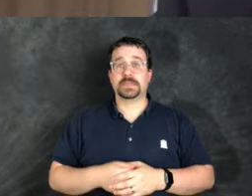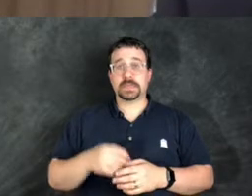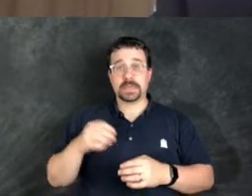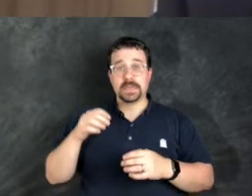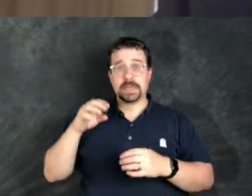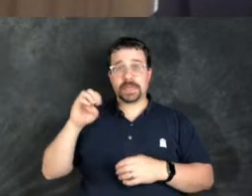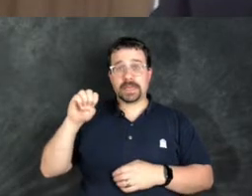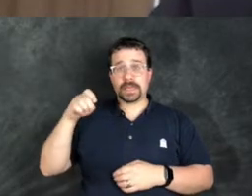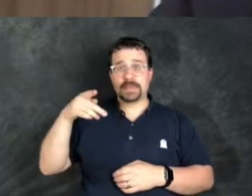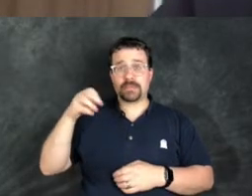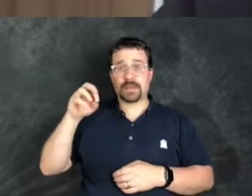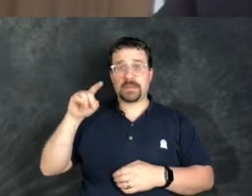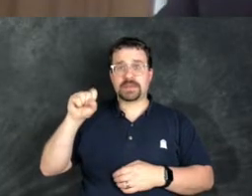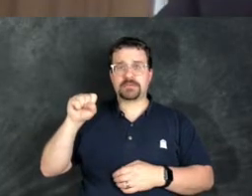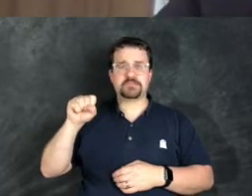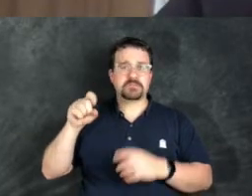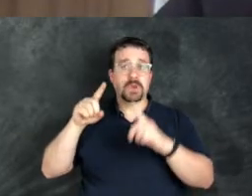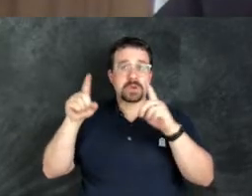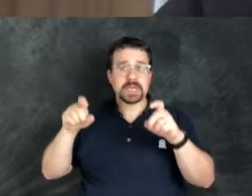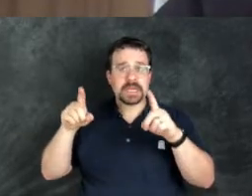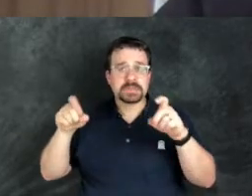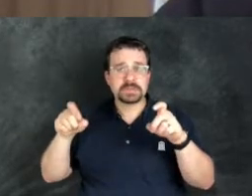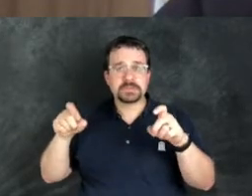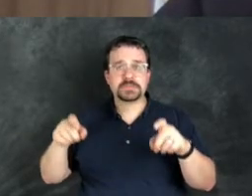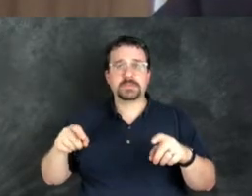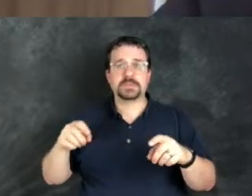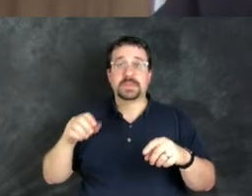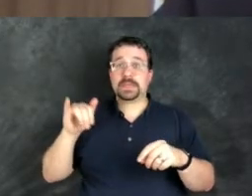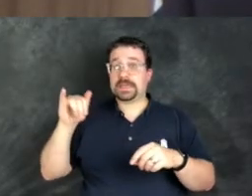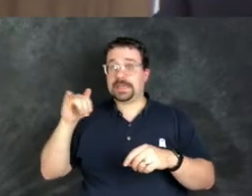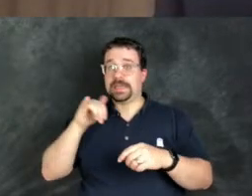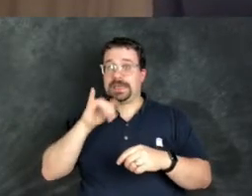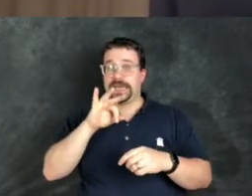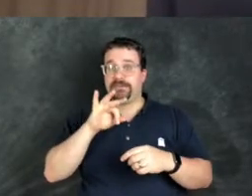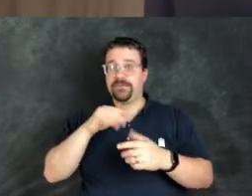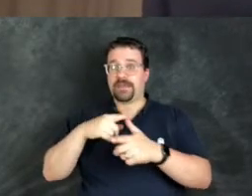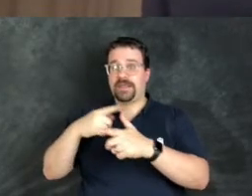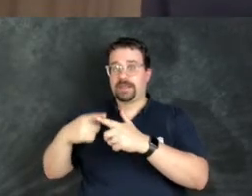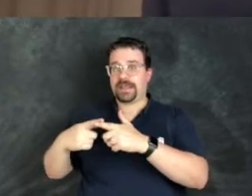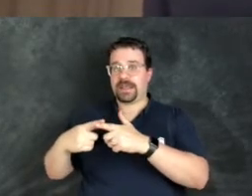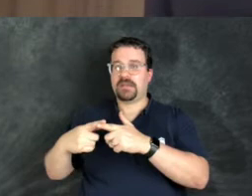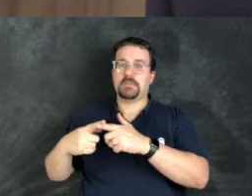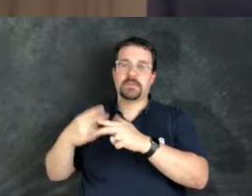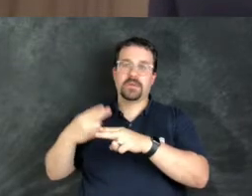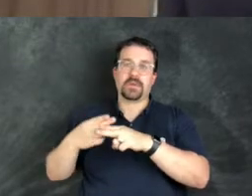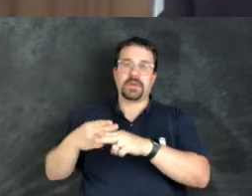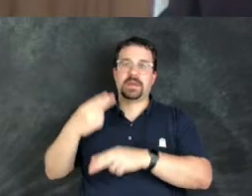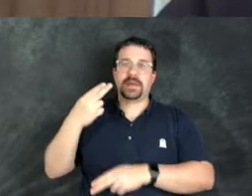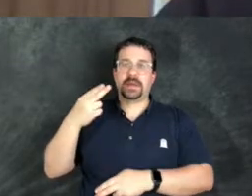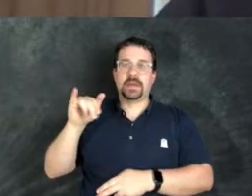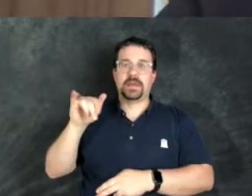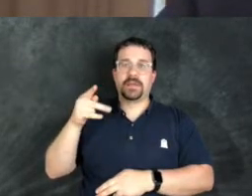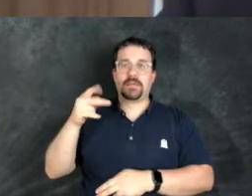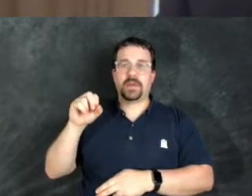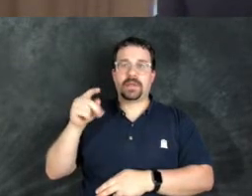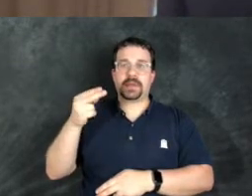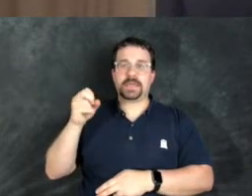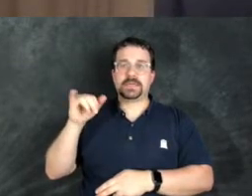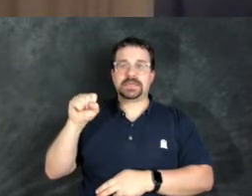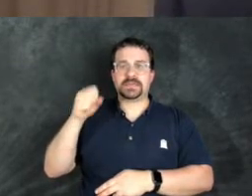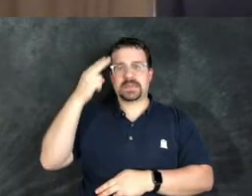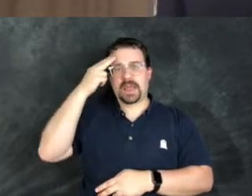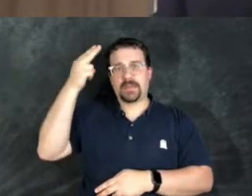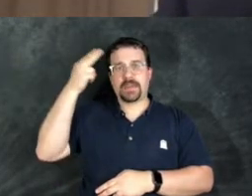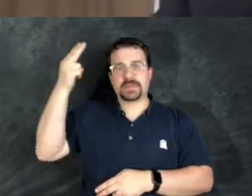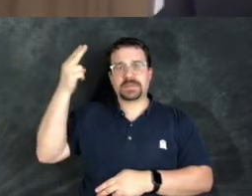Experiments are tests. They test whether an if-then statement we call a hypothesis is true